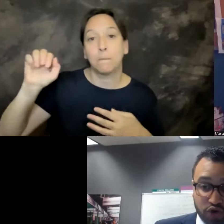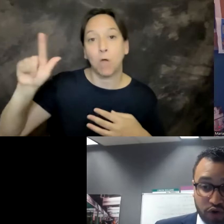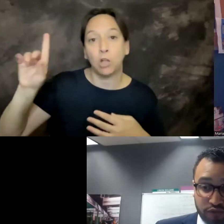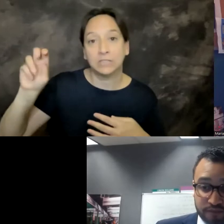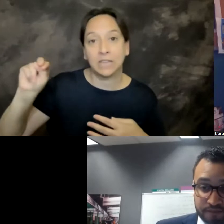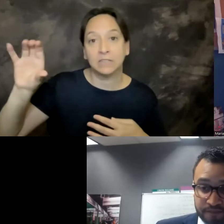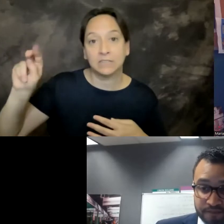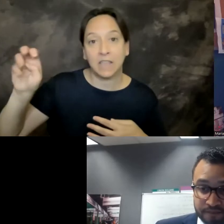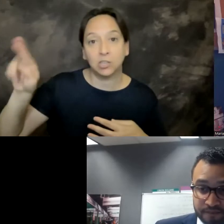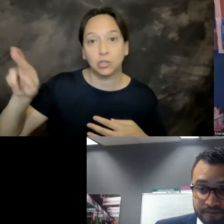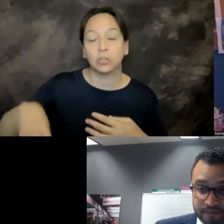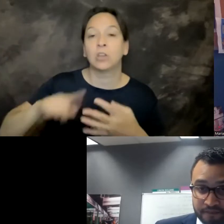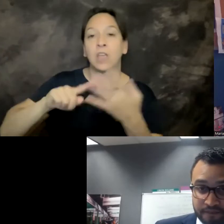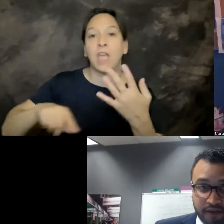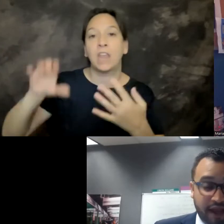Oak Grove.